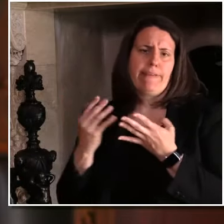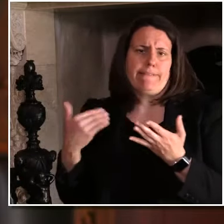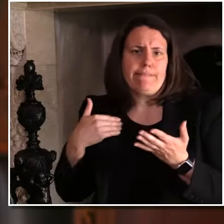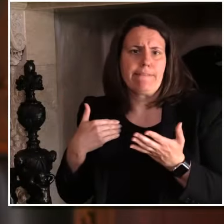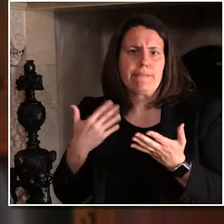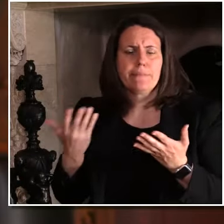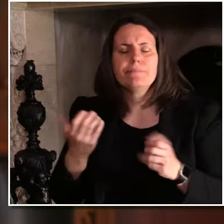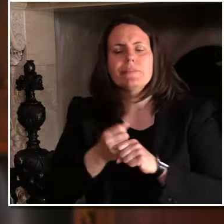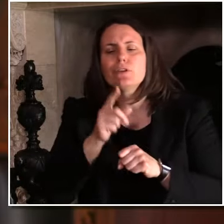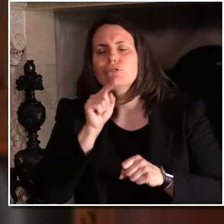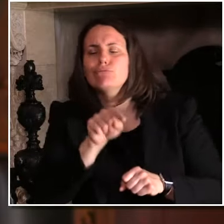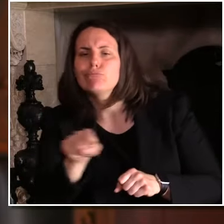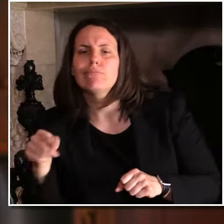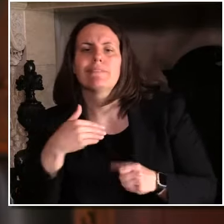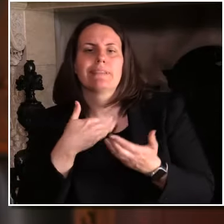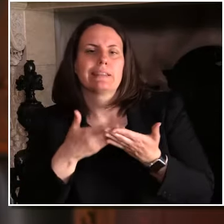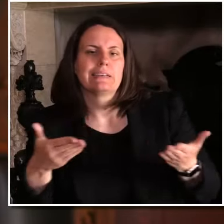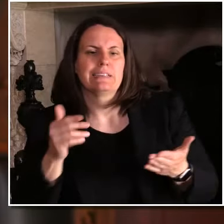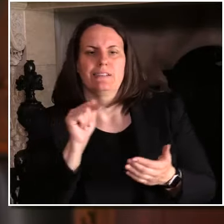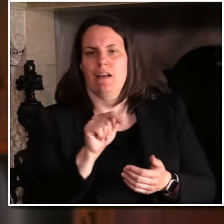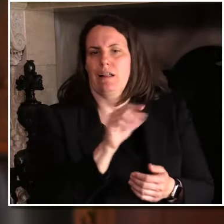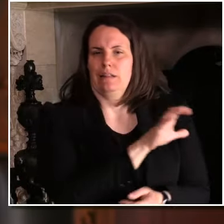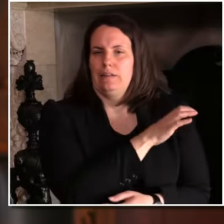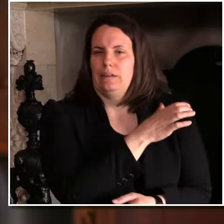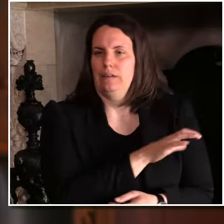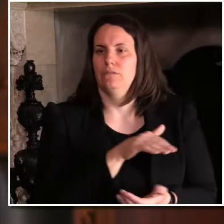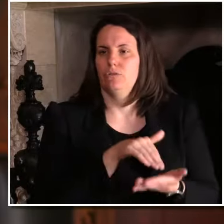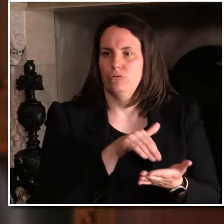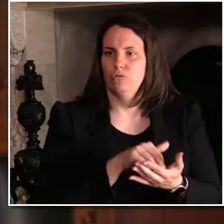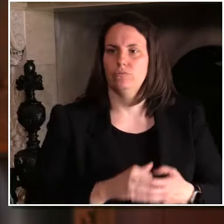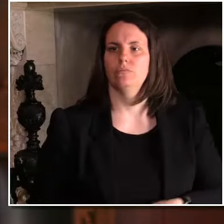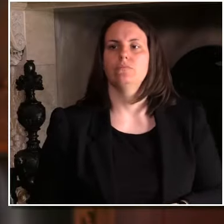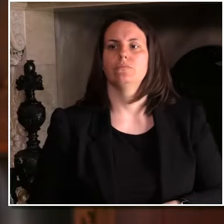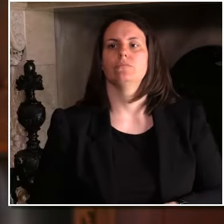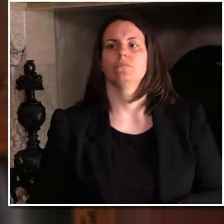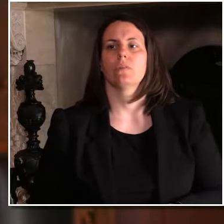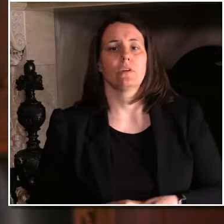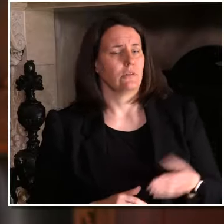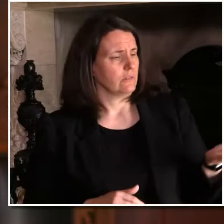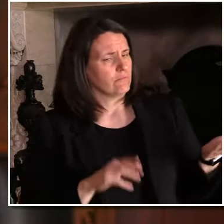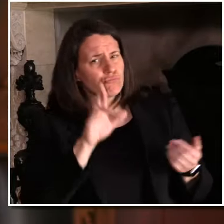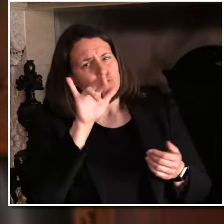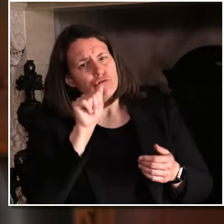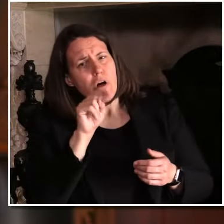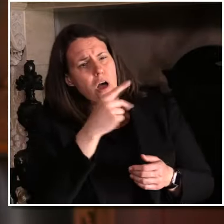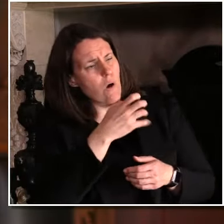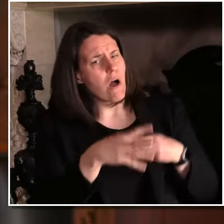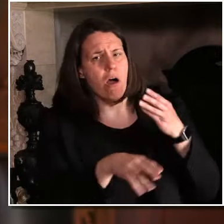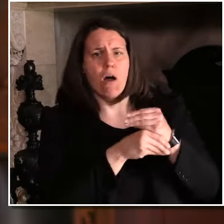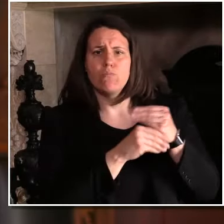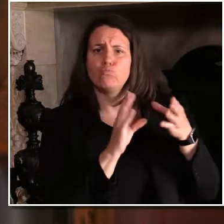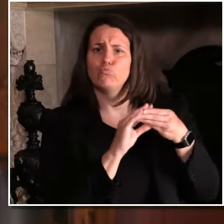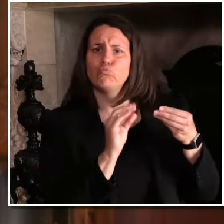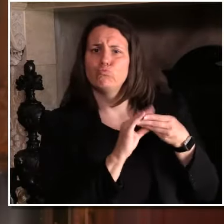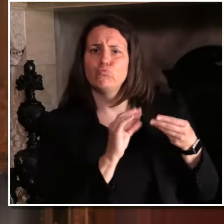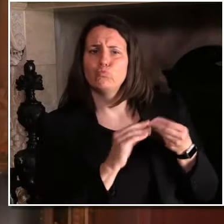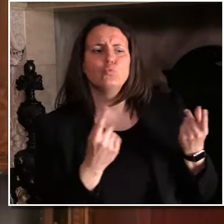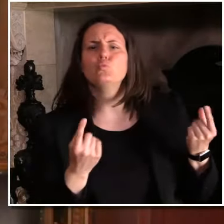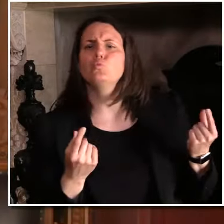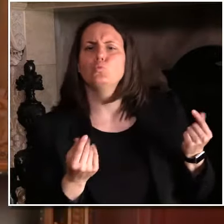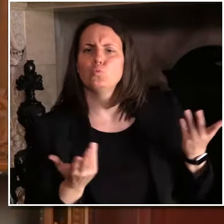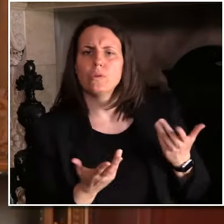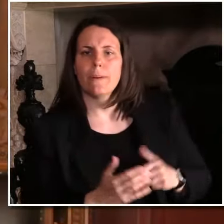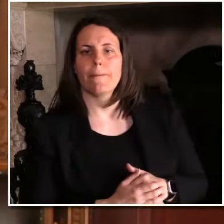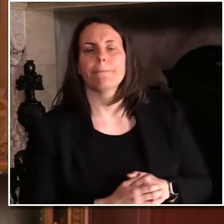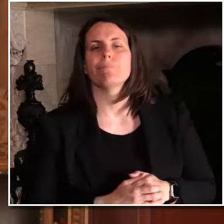all around this state. I don't know, Ryan, if you want to say anything about the avenues we've Right, used. we're trying a lot of different ways, and I'm